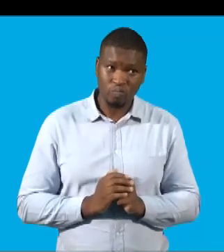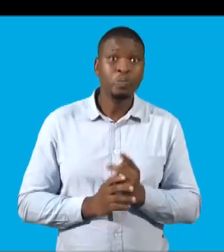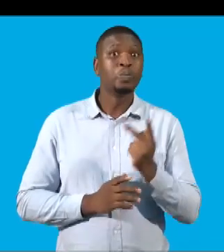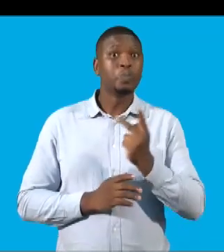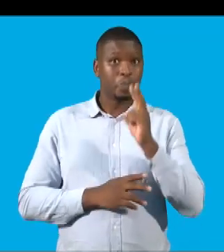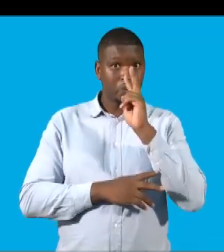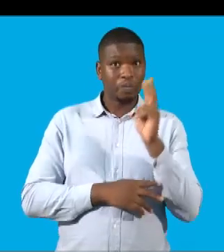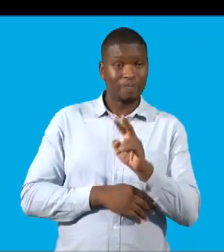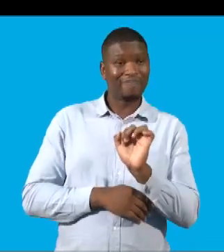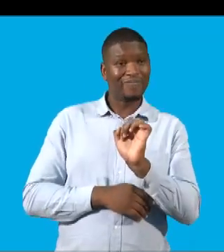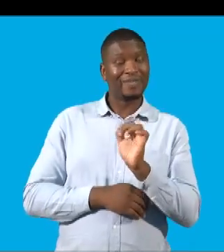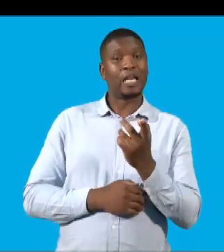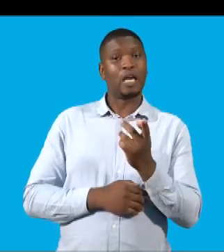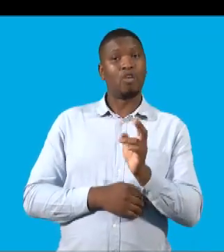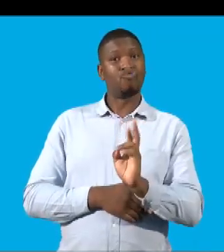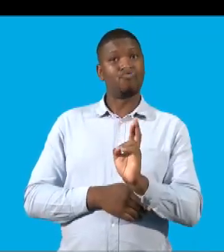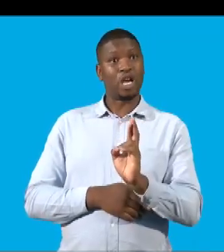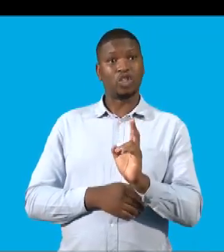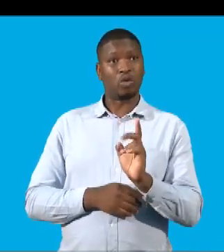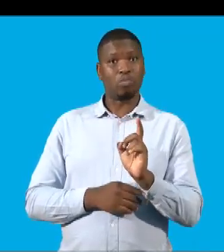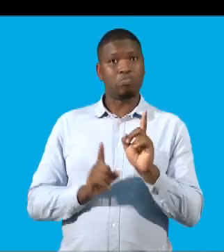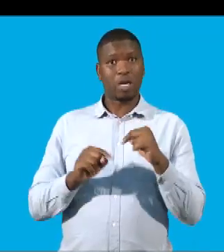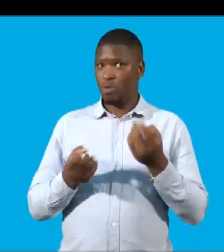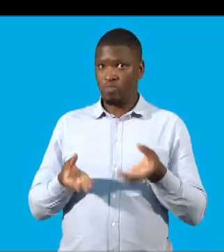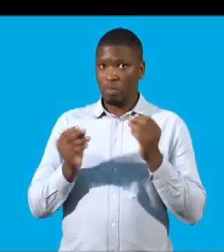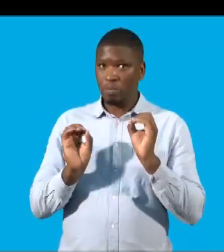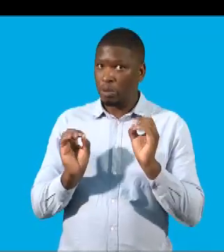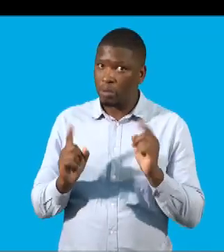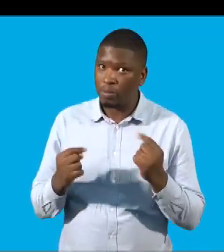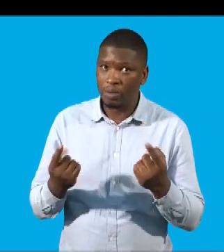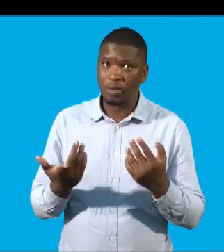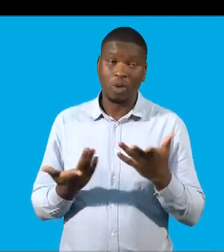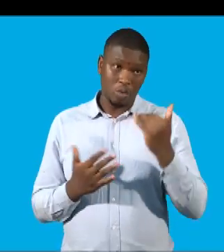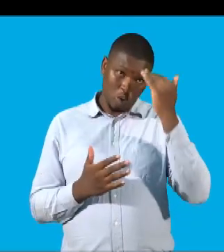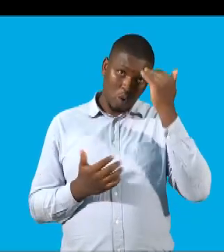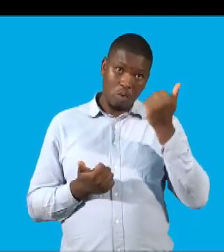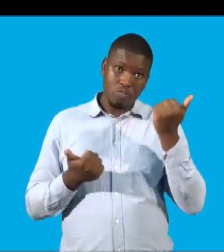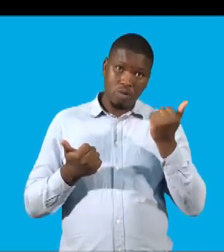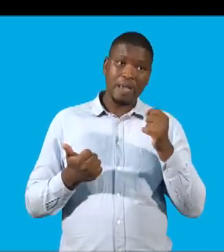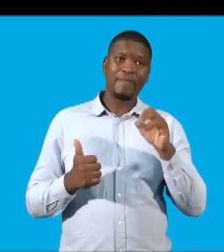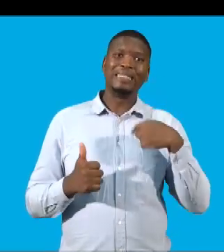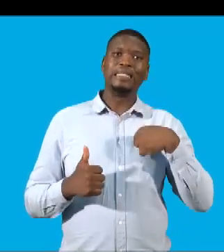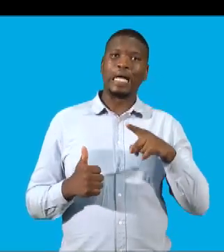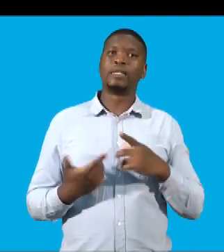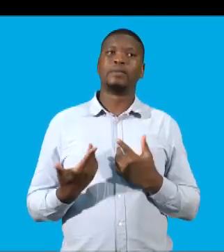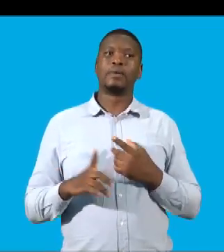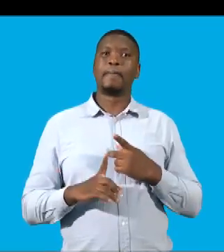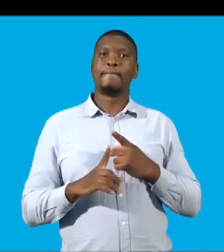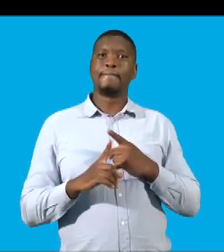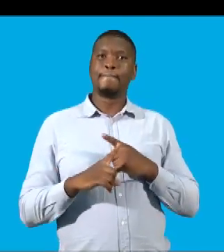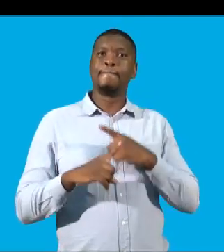know that we cannot get a ratio of 0. So we know that if we had to multiply